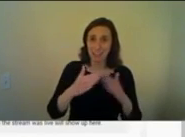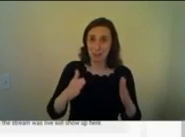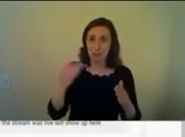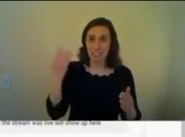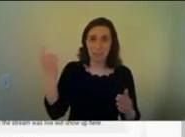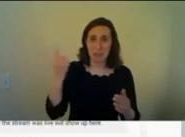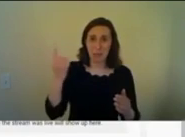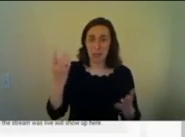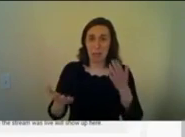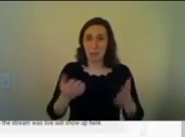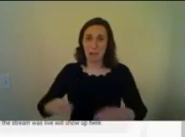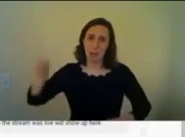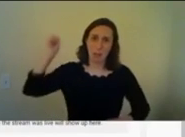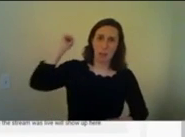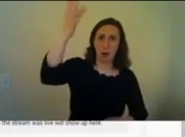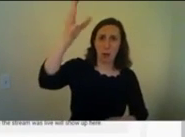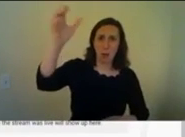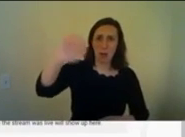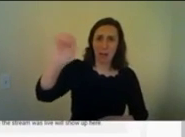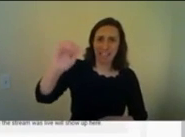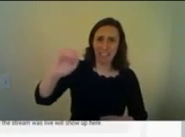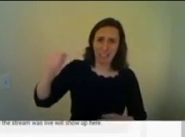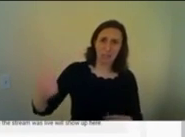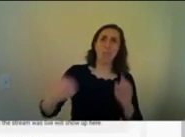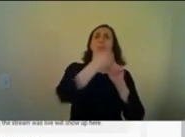All right, so now I have a new leading term.